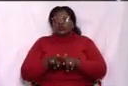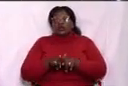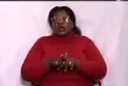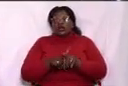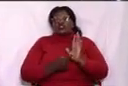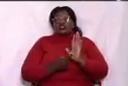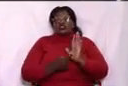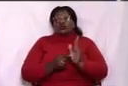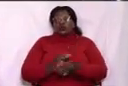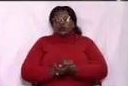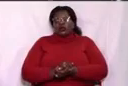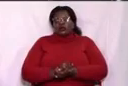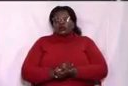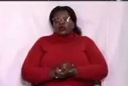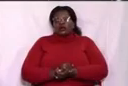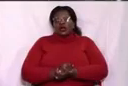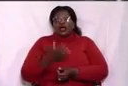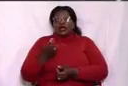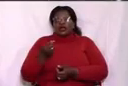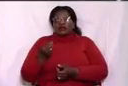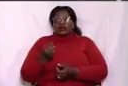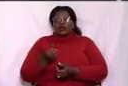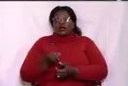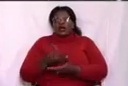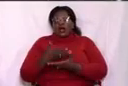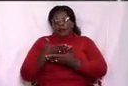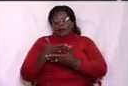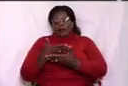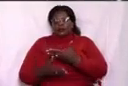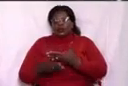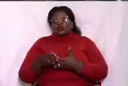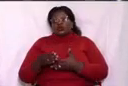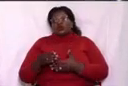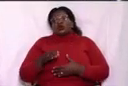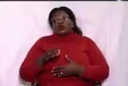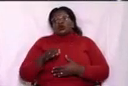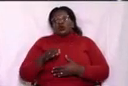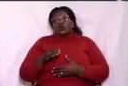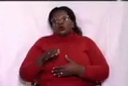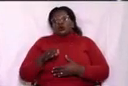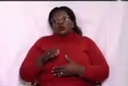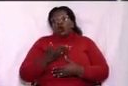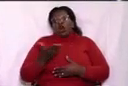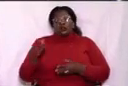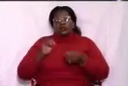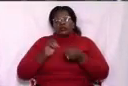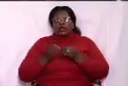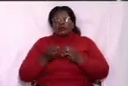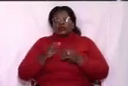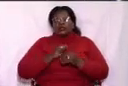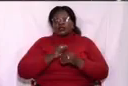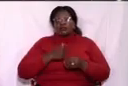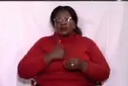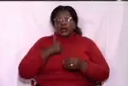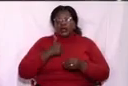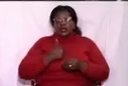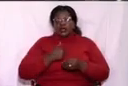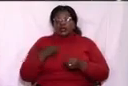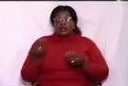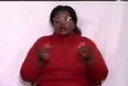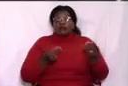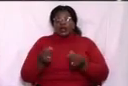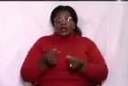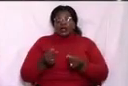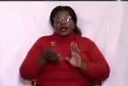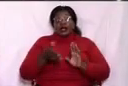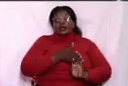have a broadcast list on my WhatsApp, so all my contacts or clients that have bought from me, I've saved them